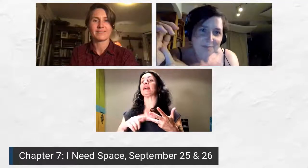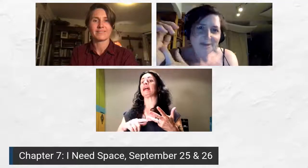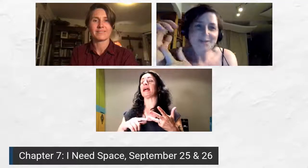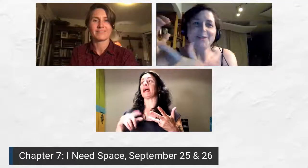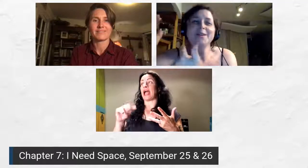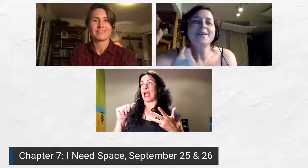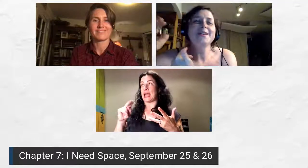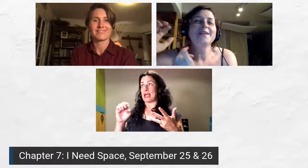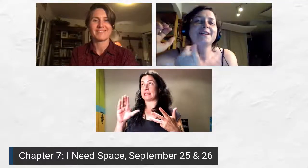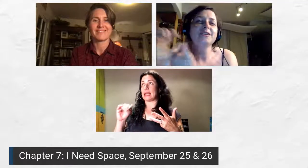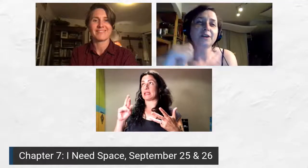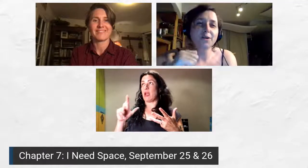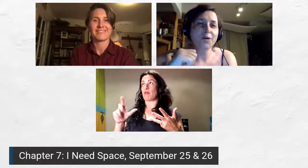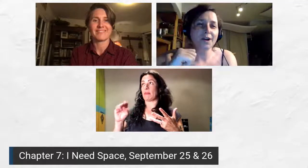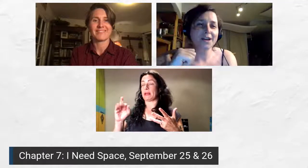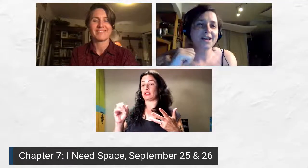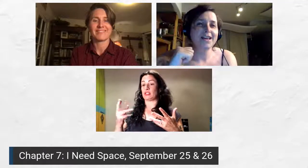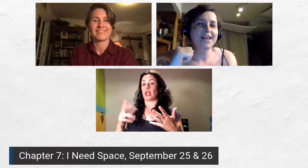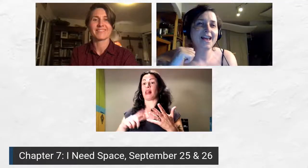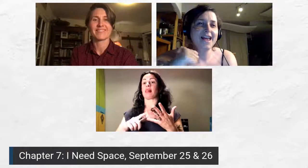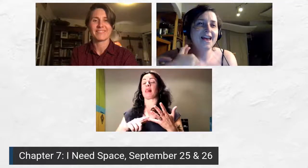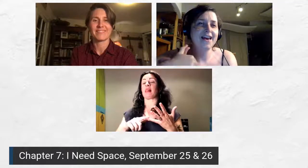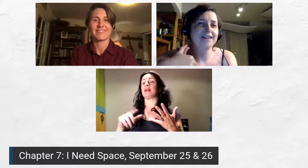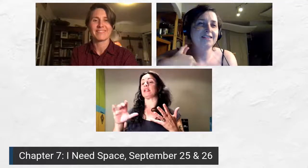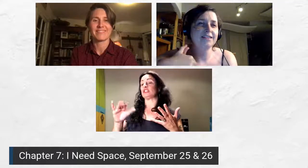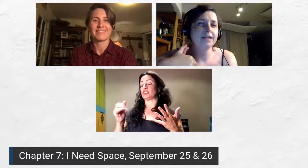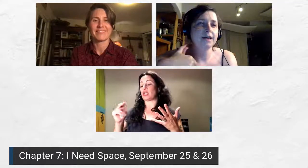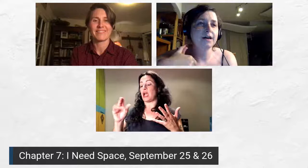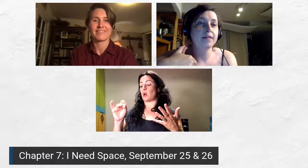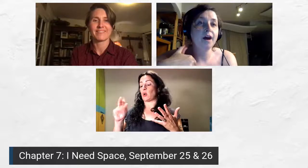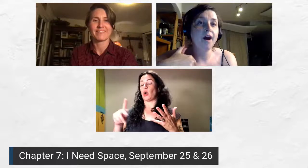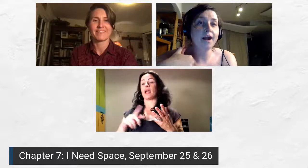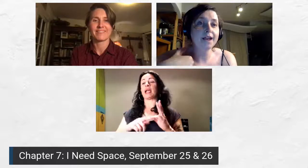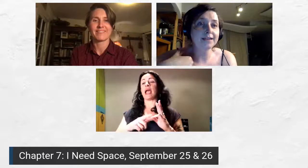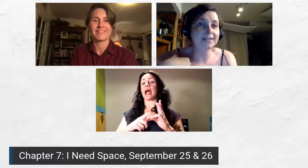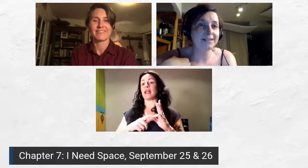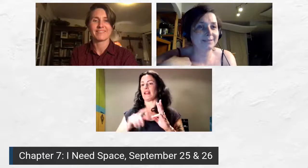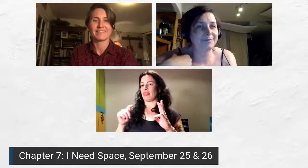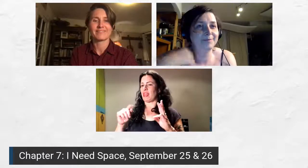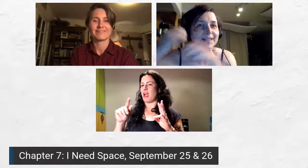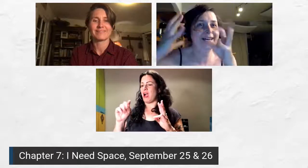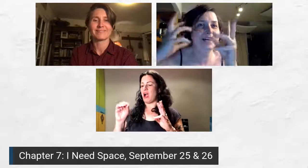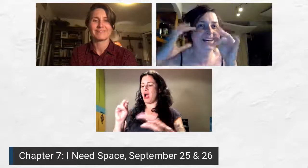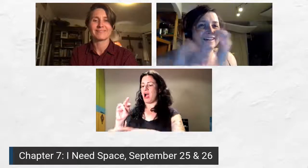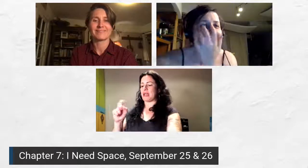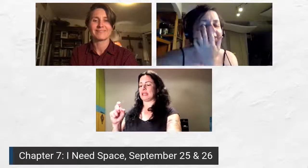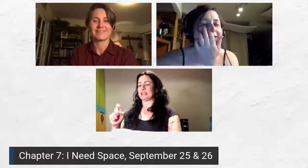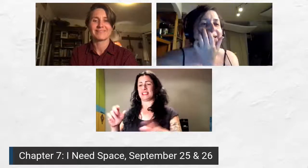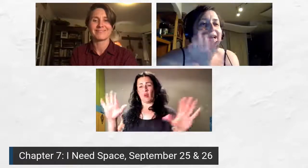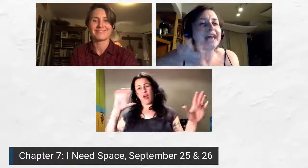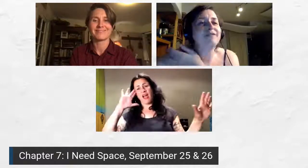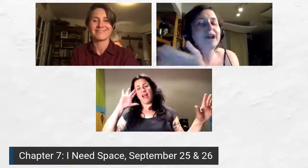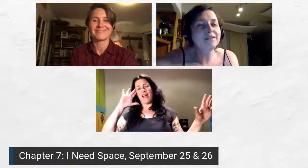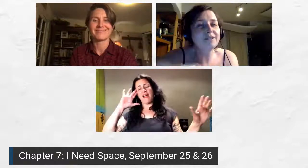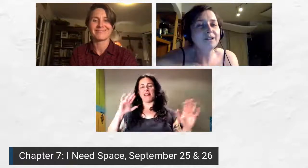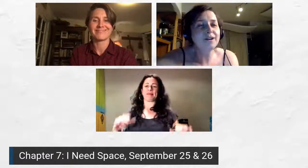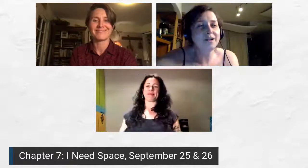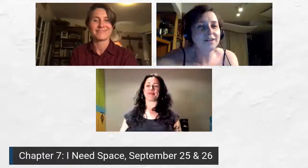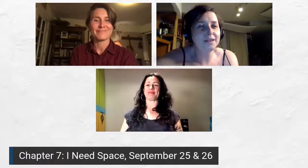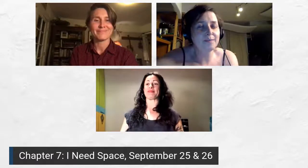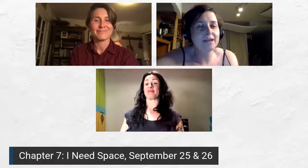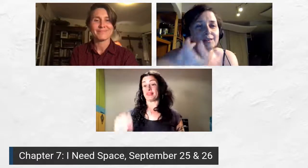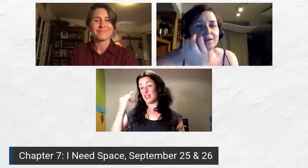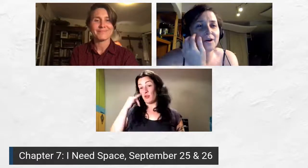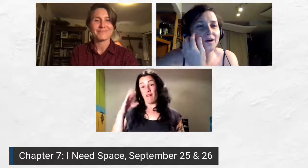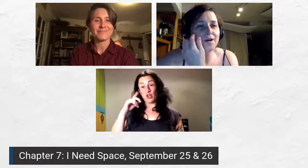Anne Carol Mitchell, Jen Cork, and the Onyx. And if you haven't